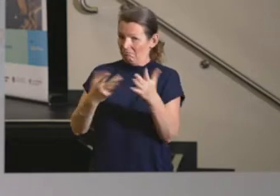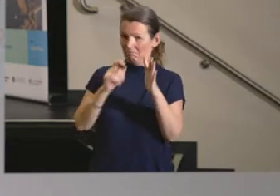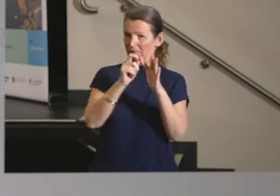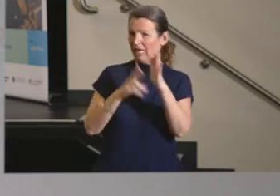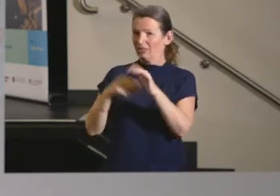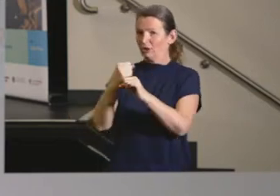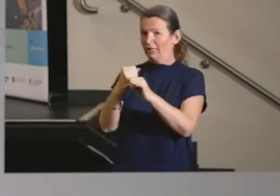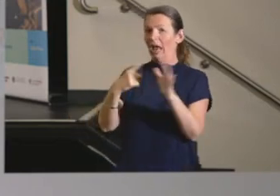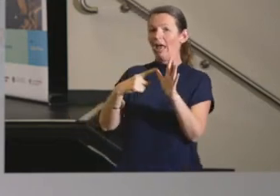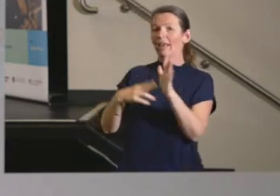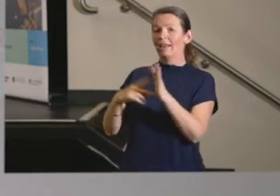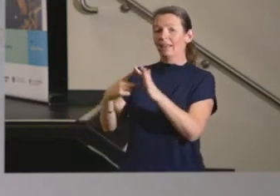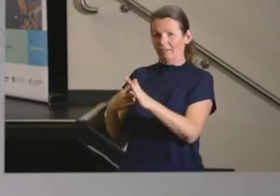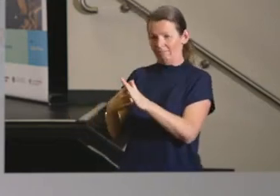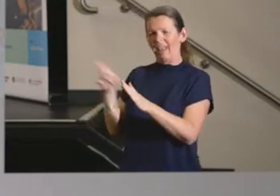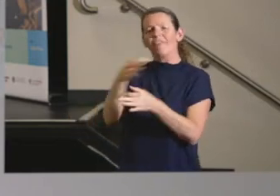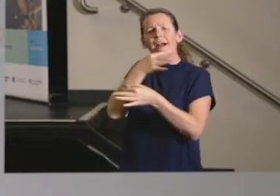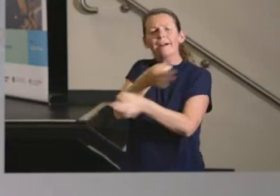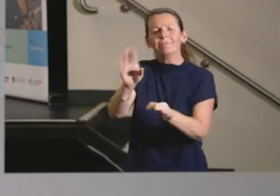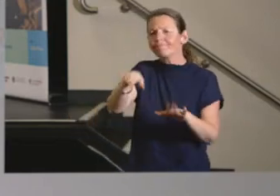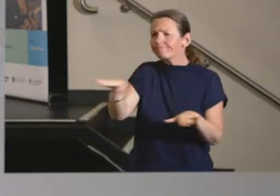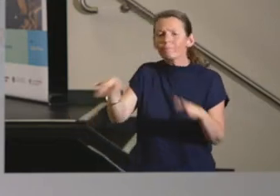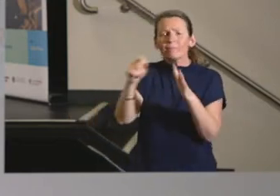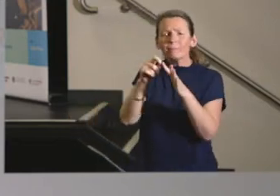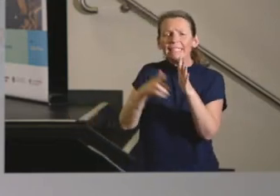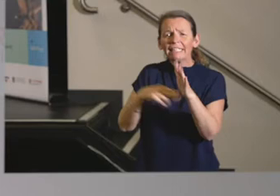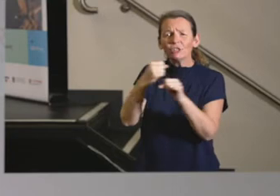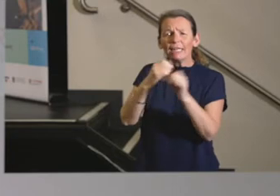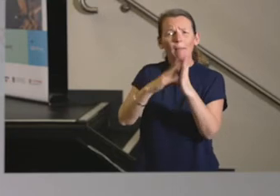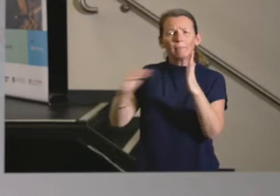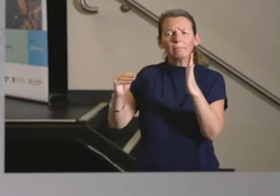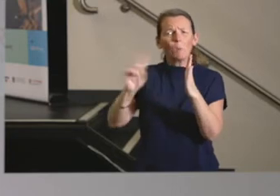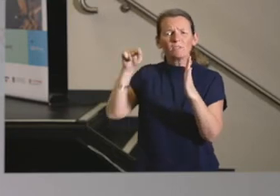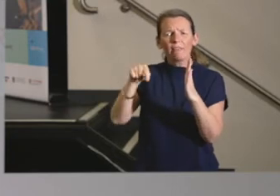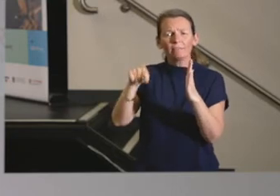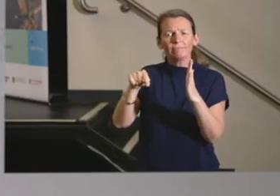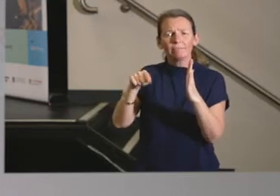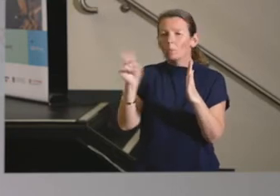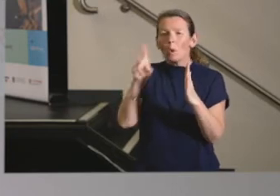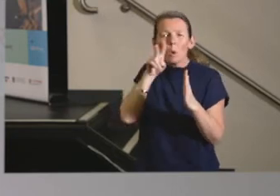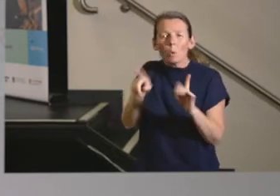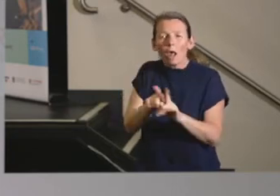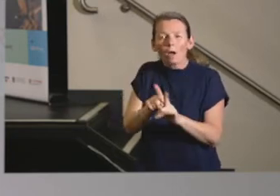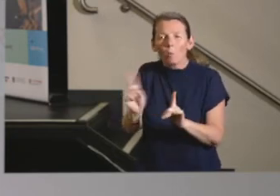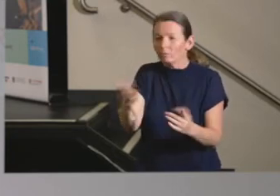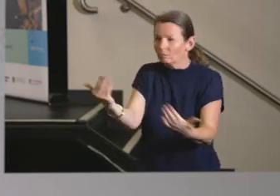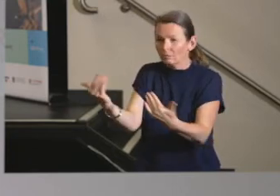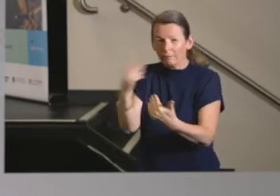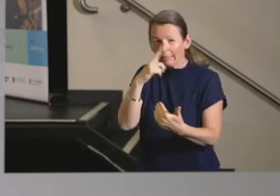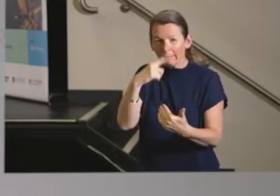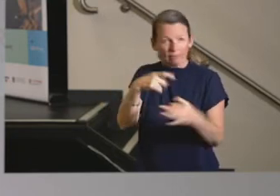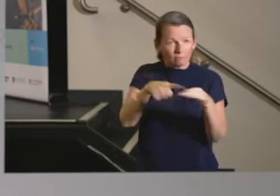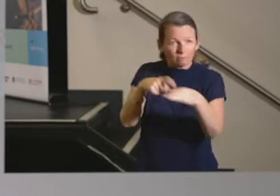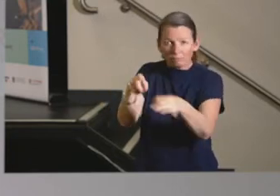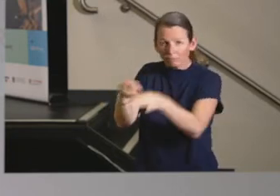asked people, what do you think PNG is? And what would it look like to collectively define who